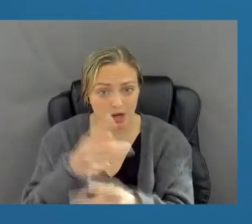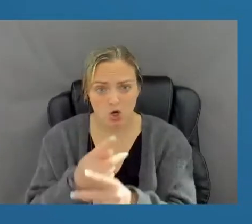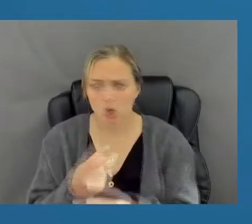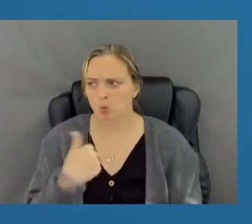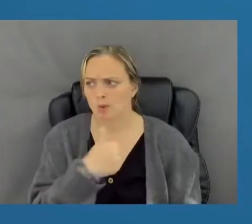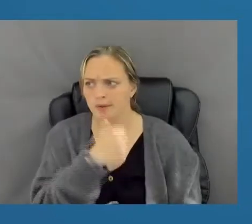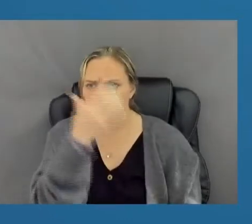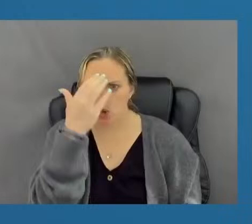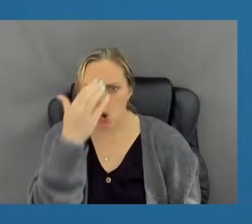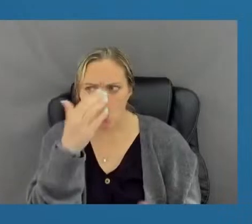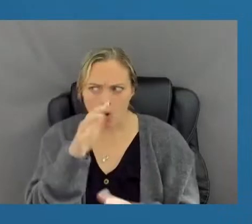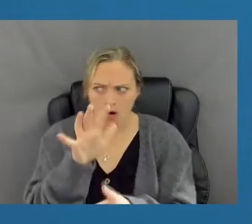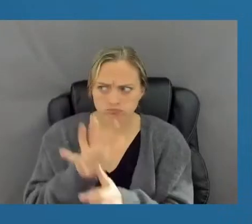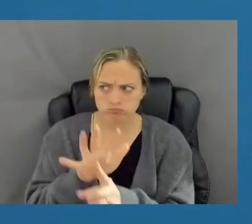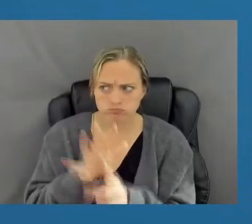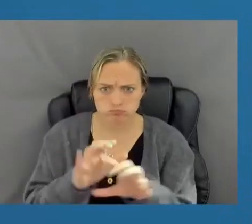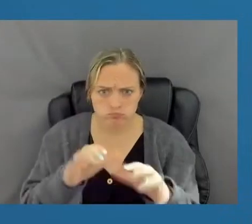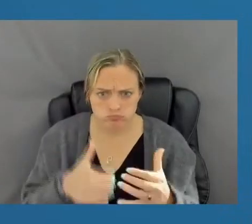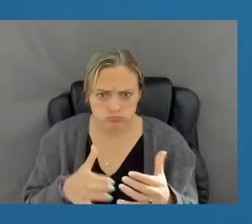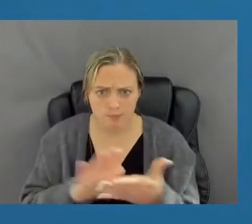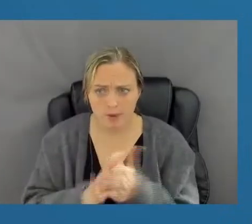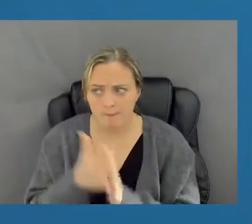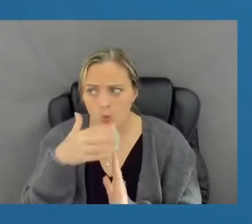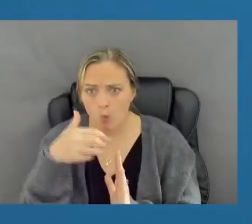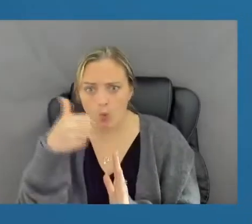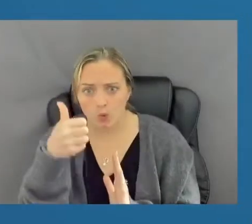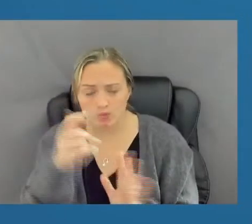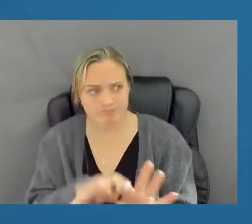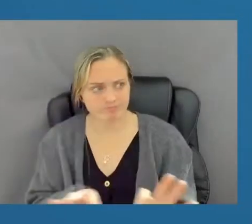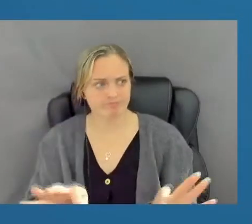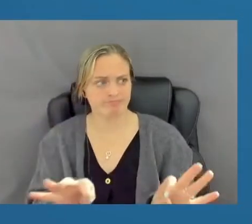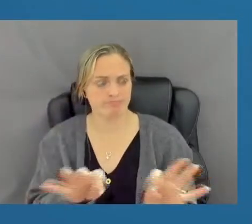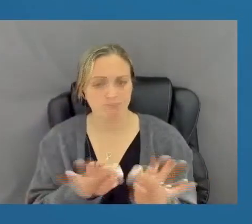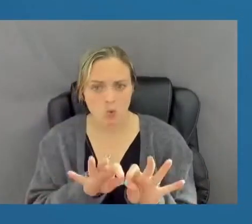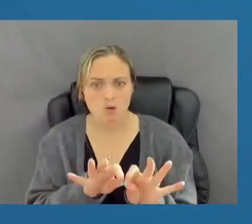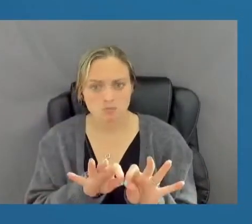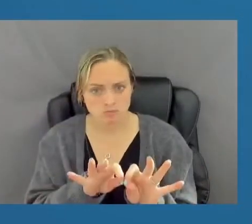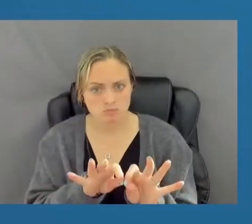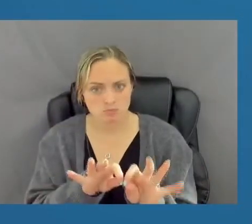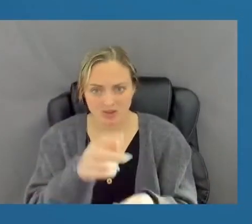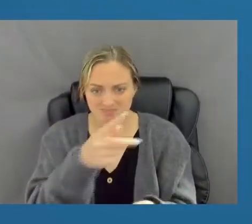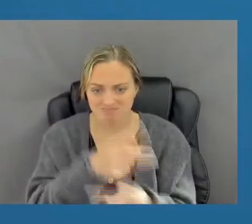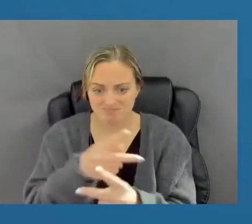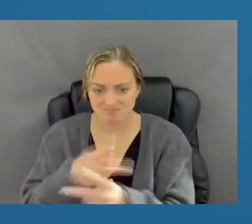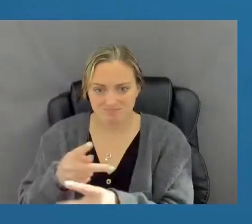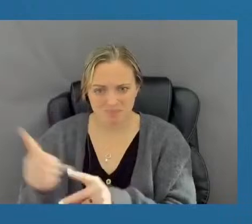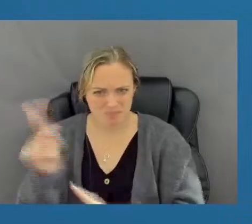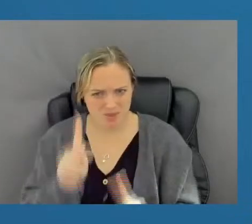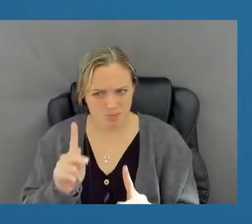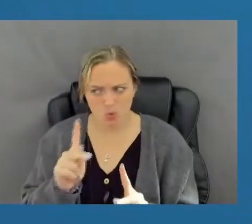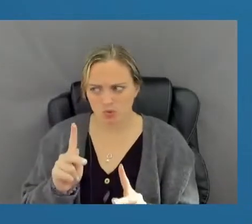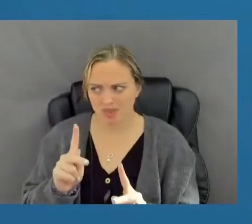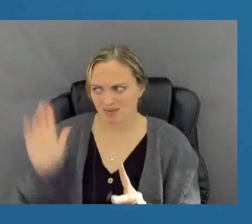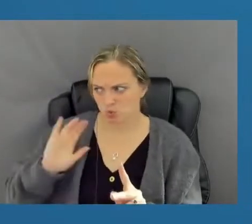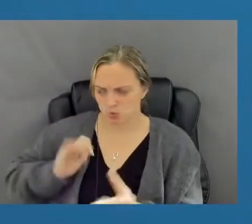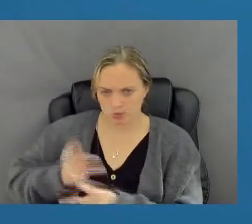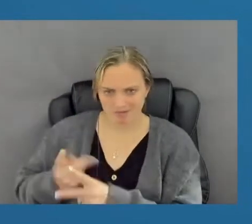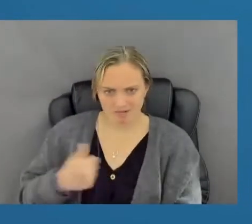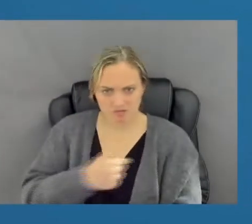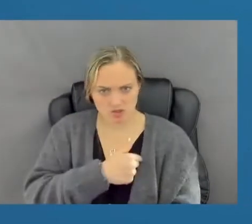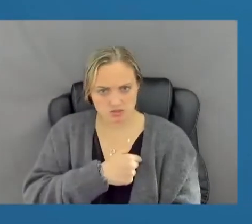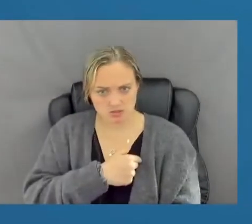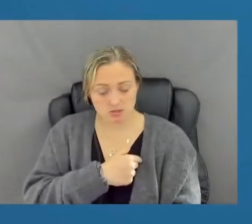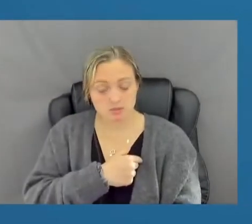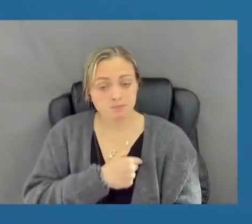our populations are aging, and it's extremely important that we take care of those who took care of us. So, without